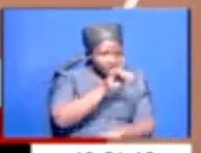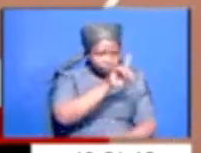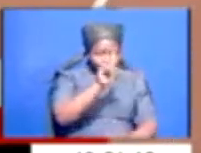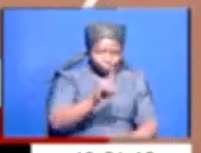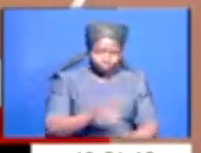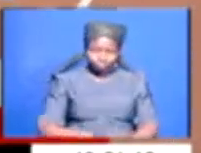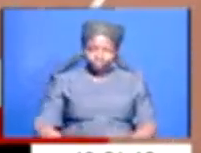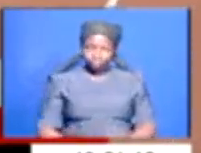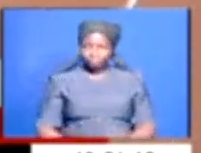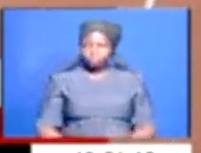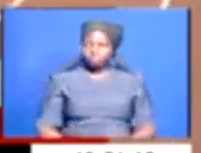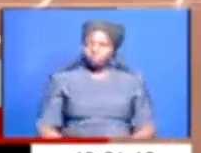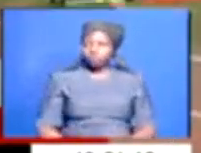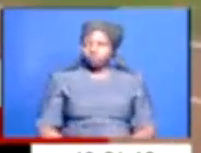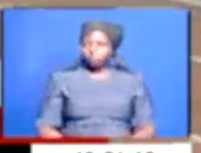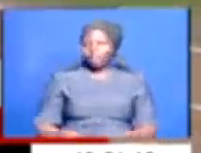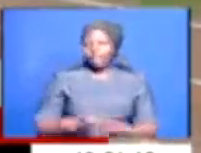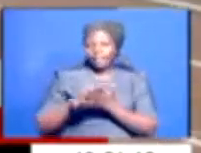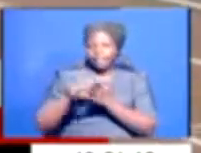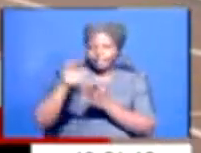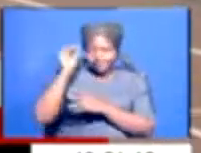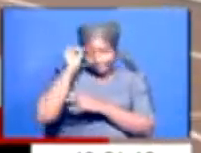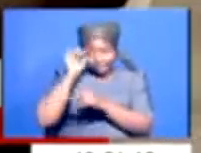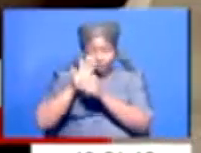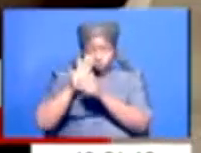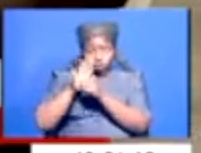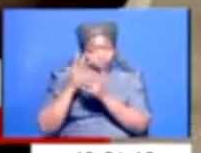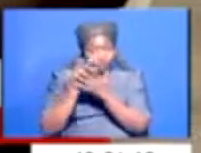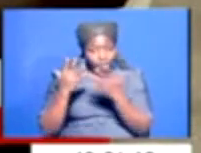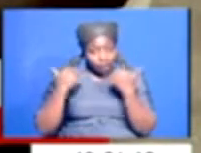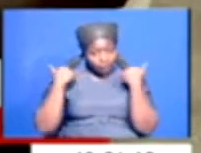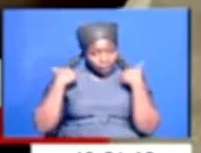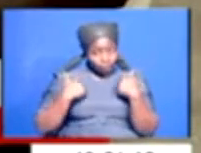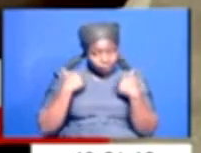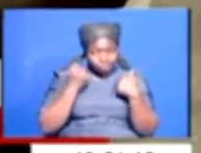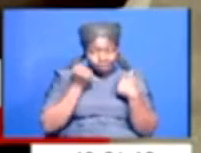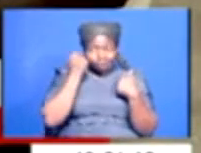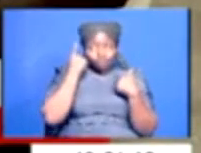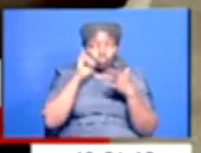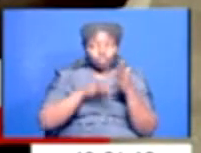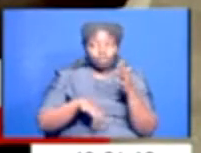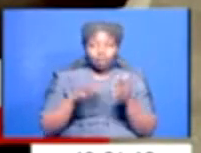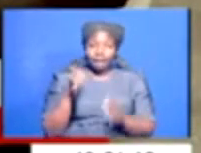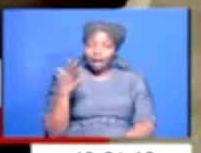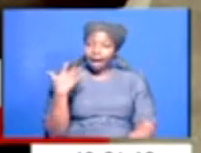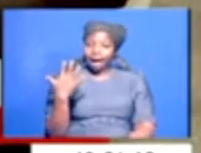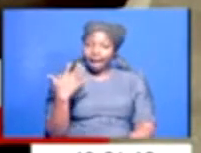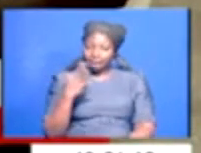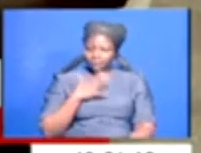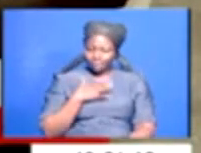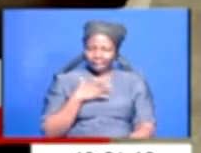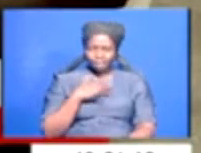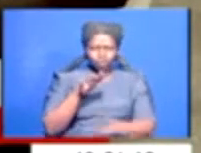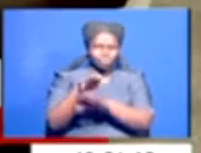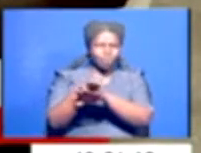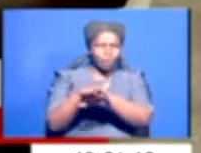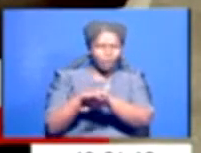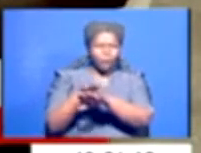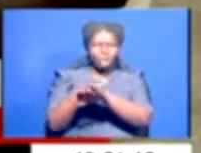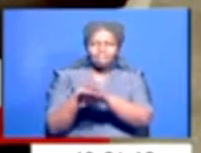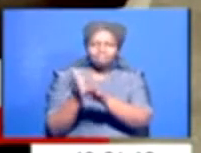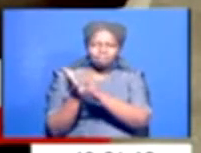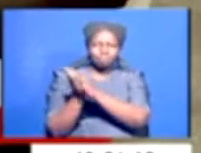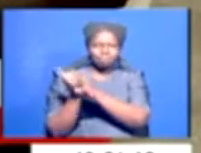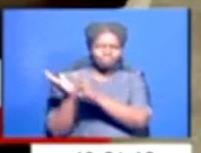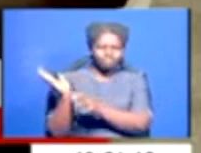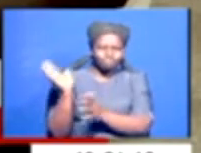Like, what I realized is that my hand is slow when it comes to releasing. That's why. Okay,